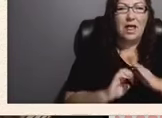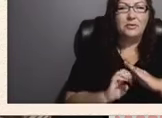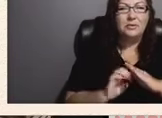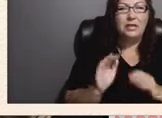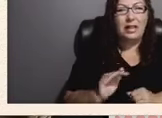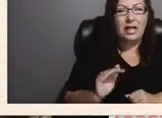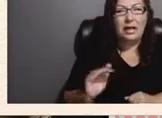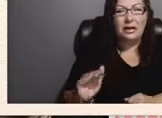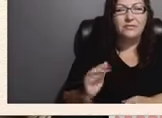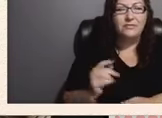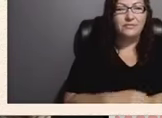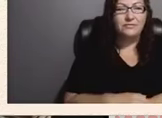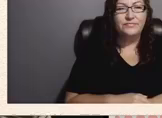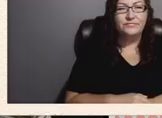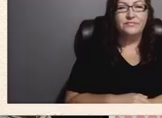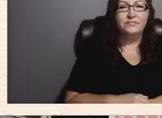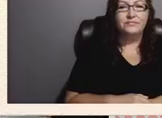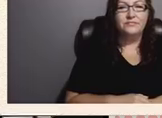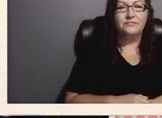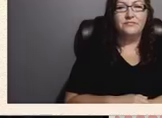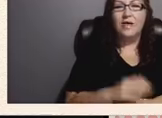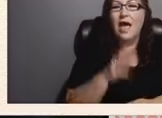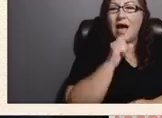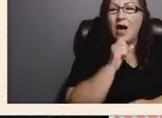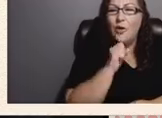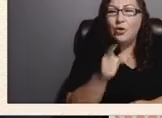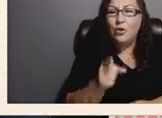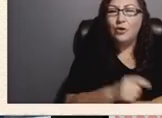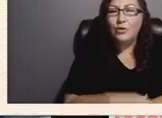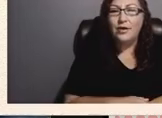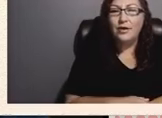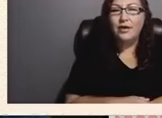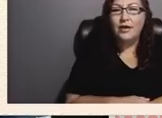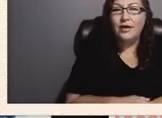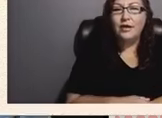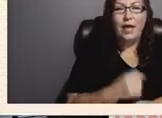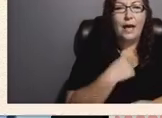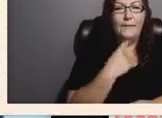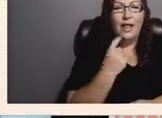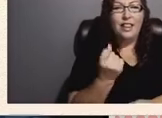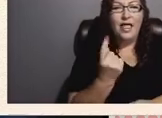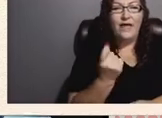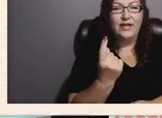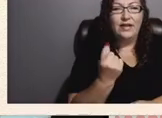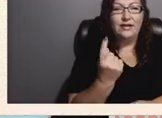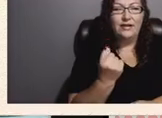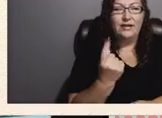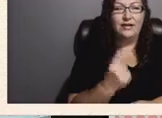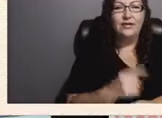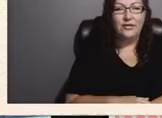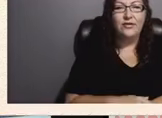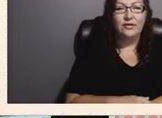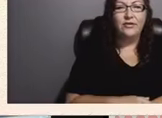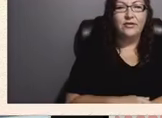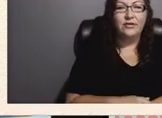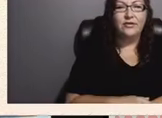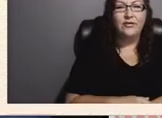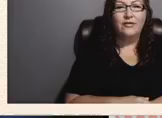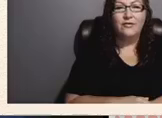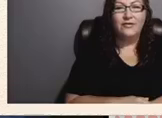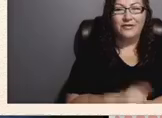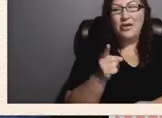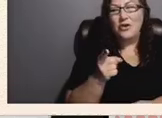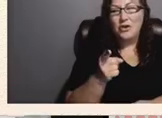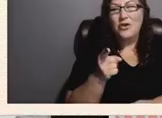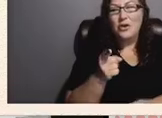Okay. how old are you then? How old are you? I'm 11. 11. Yeah, like you fall in that category. In